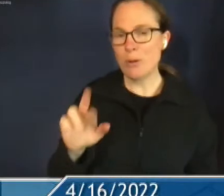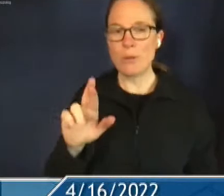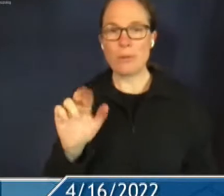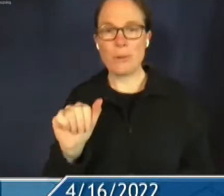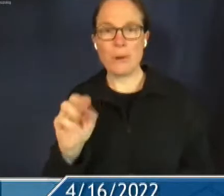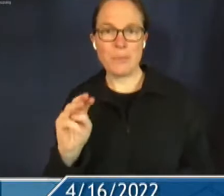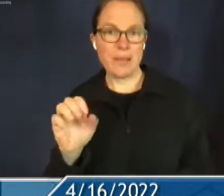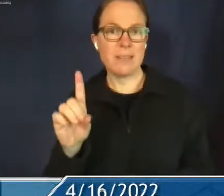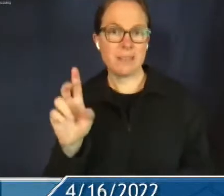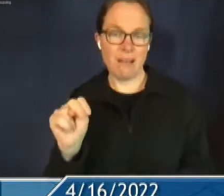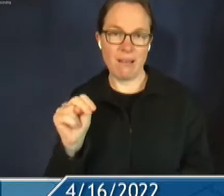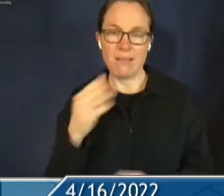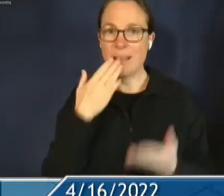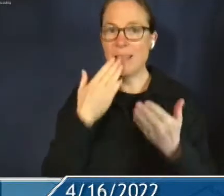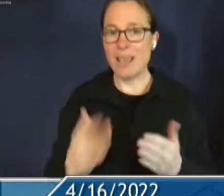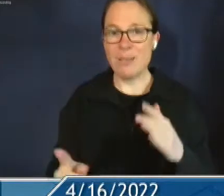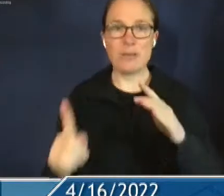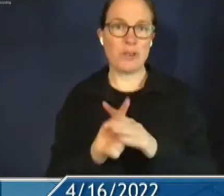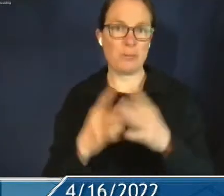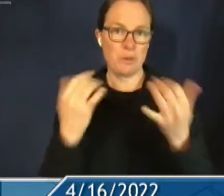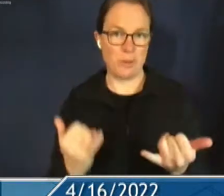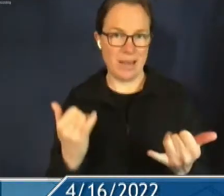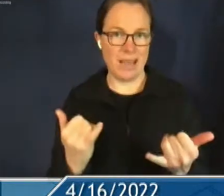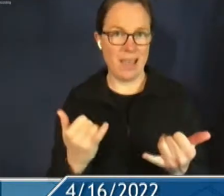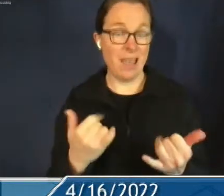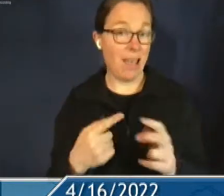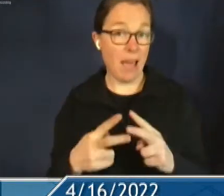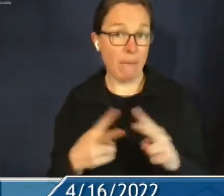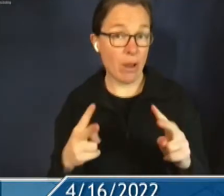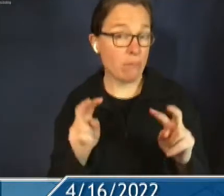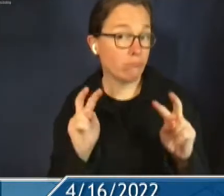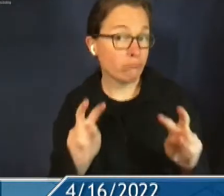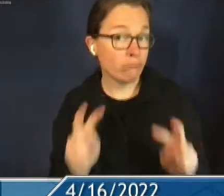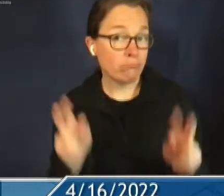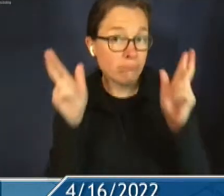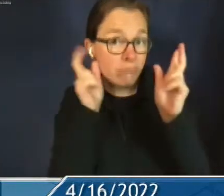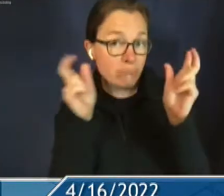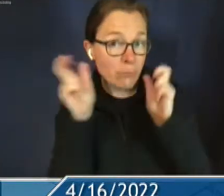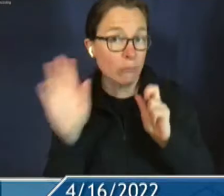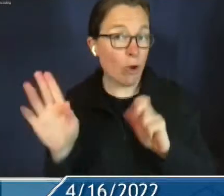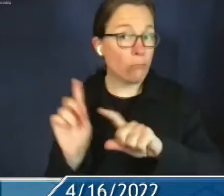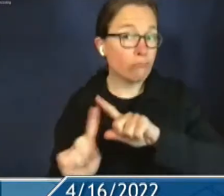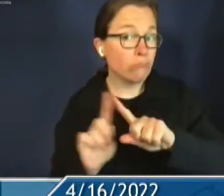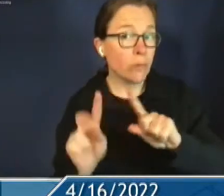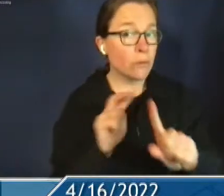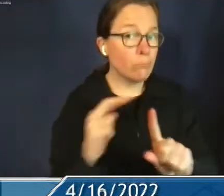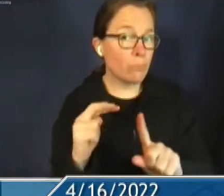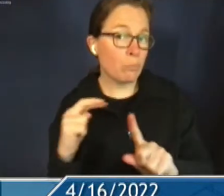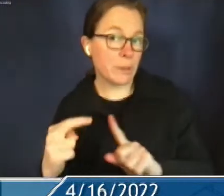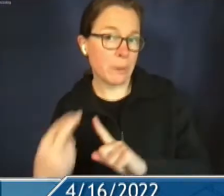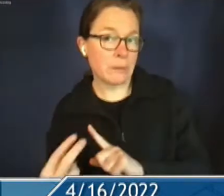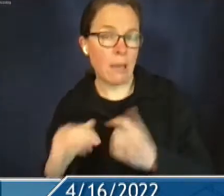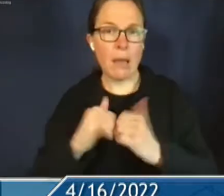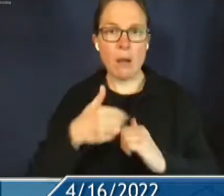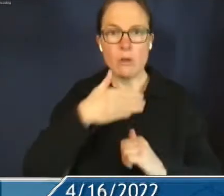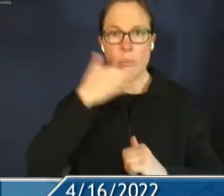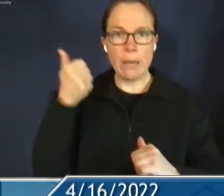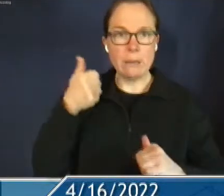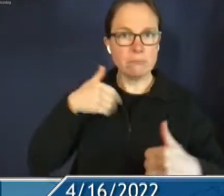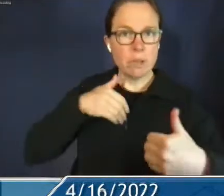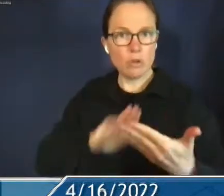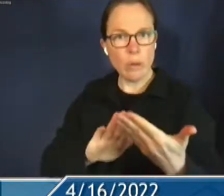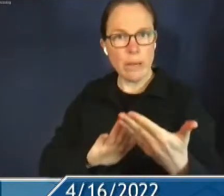today and giving us your input. I look forward to hearing differing perspectives on how to best address the issues that are